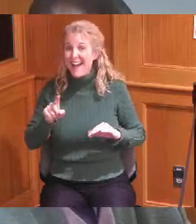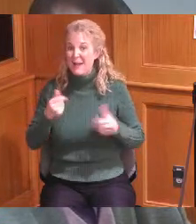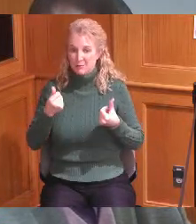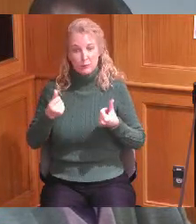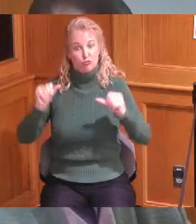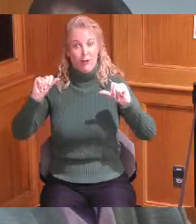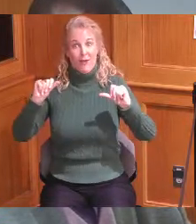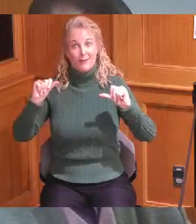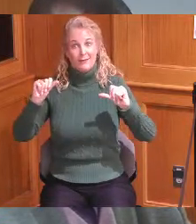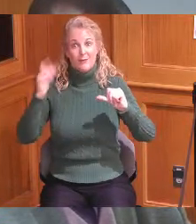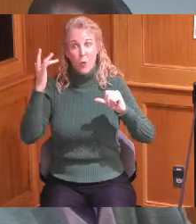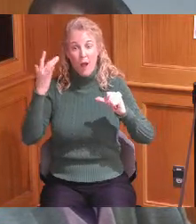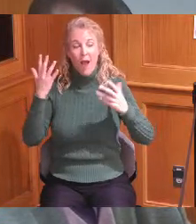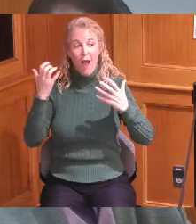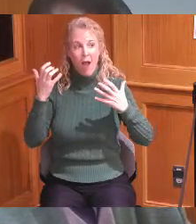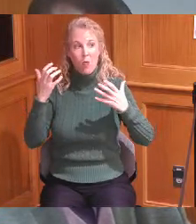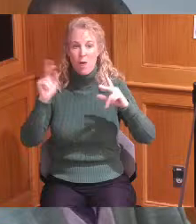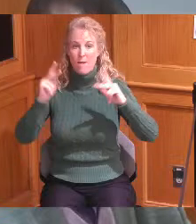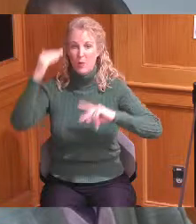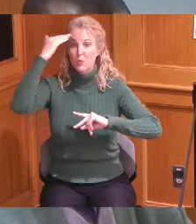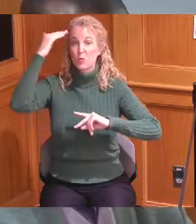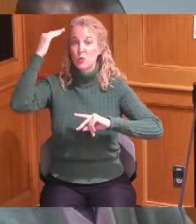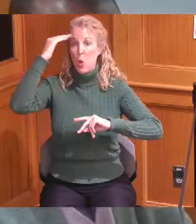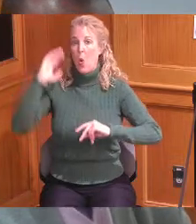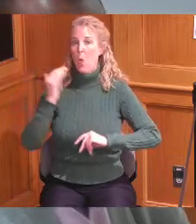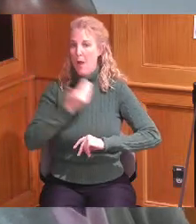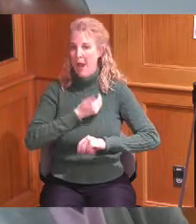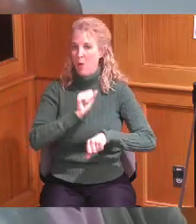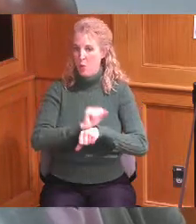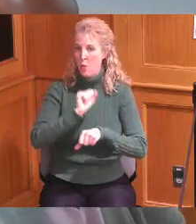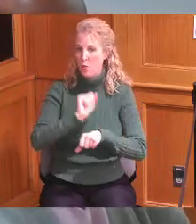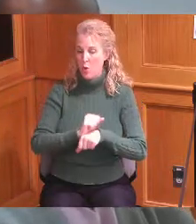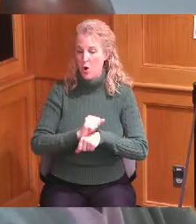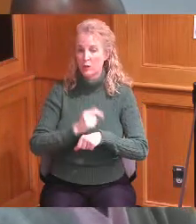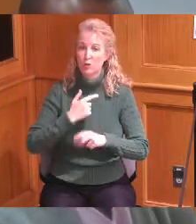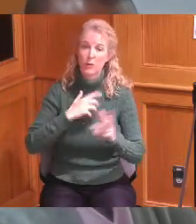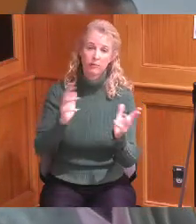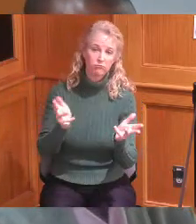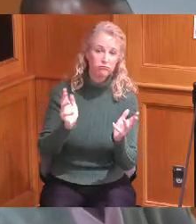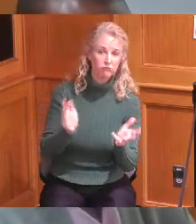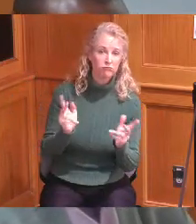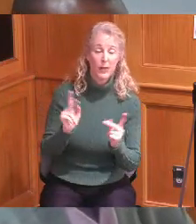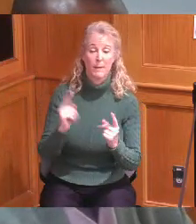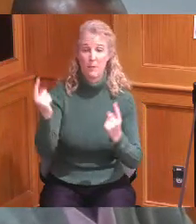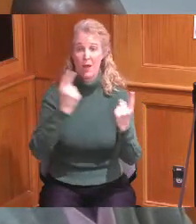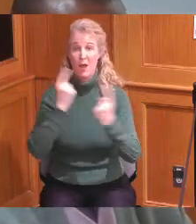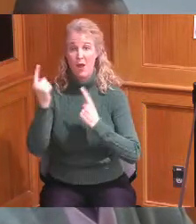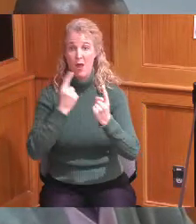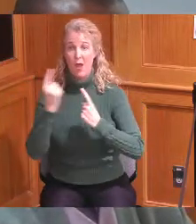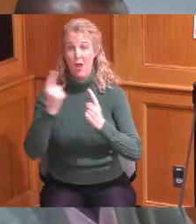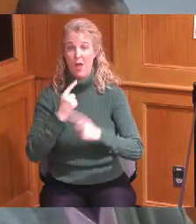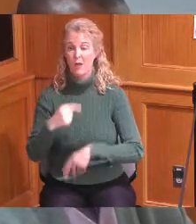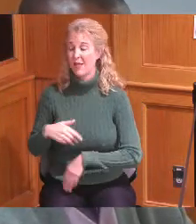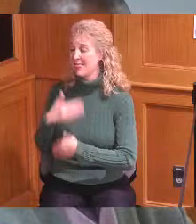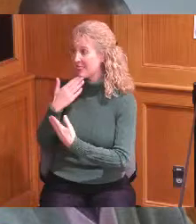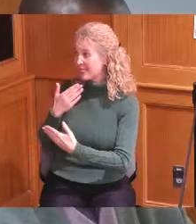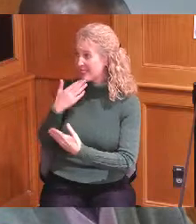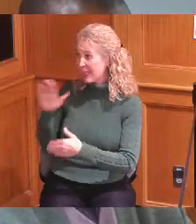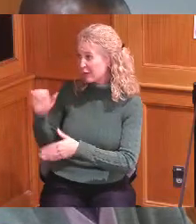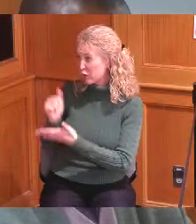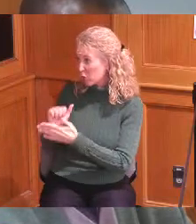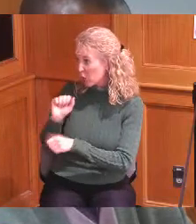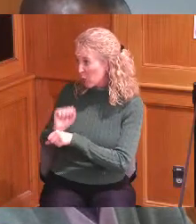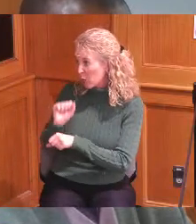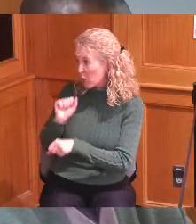I can to get the word out. And what's happening is when I do these things, these talks, people come up to me afterwards and say, Robert, thank you for helping me